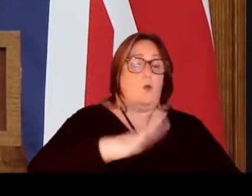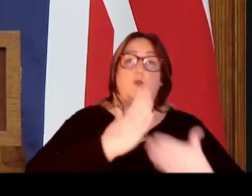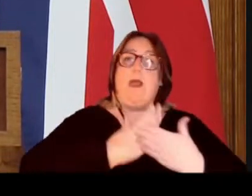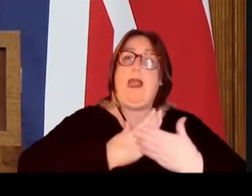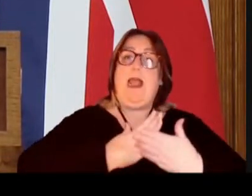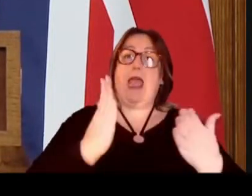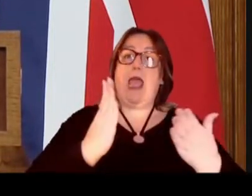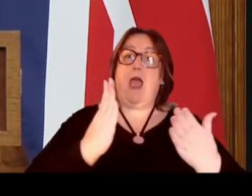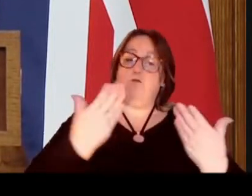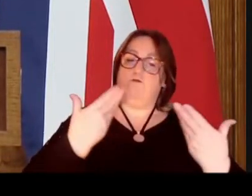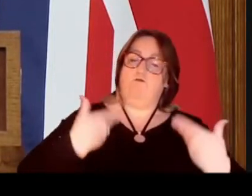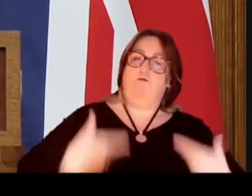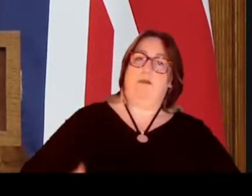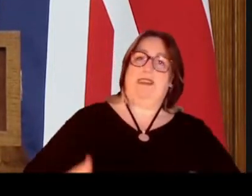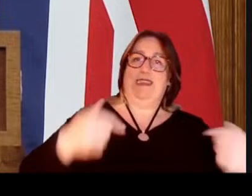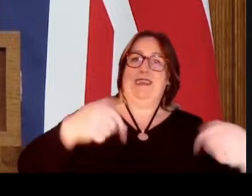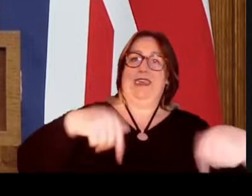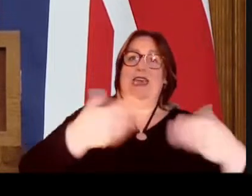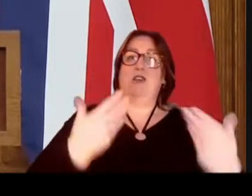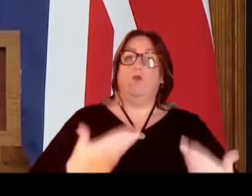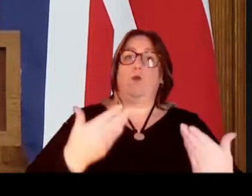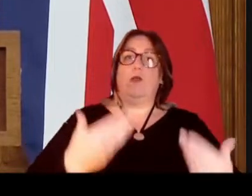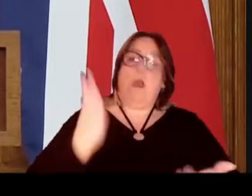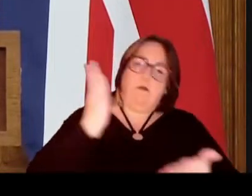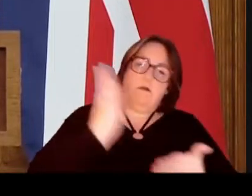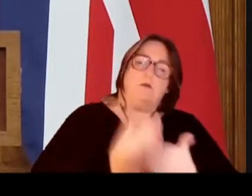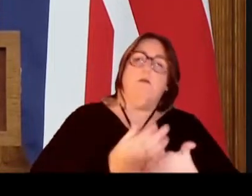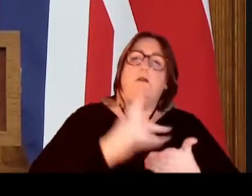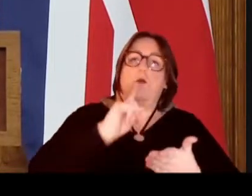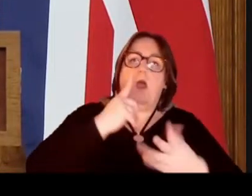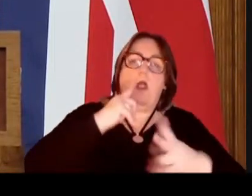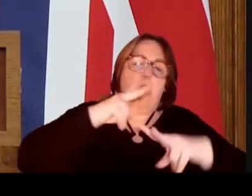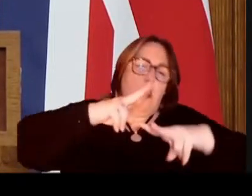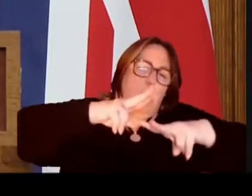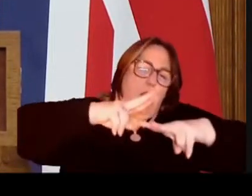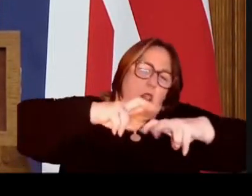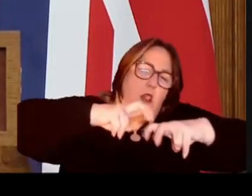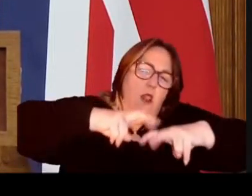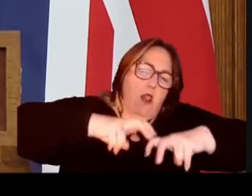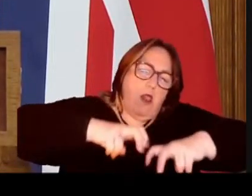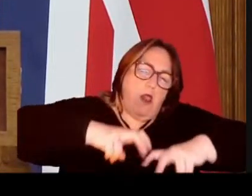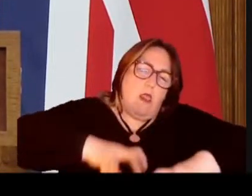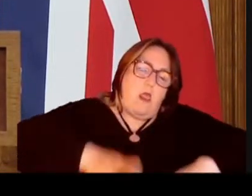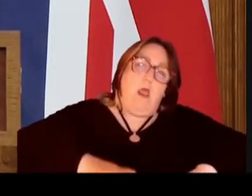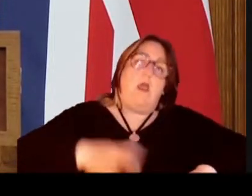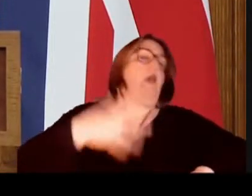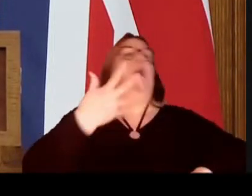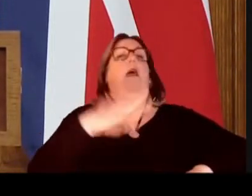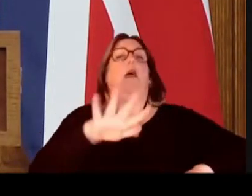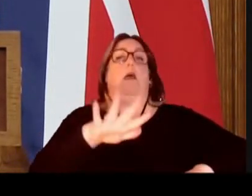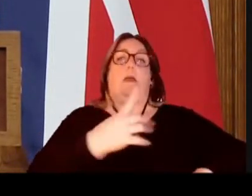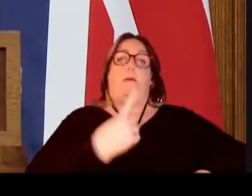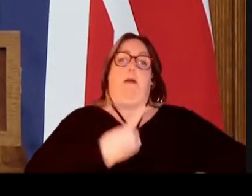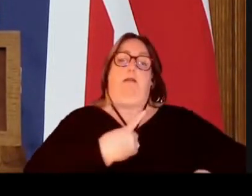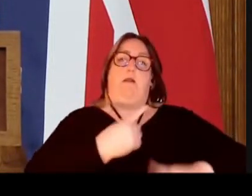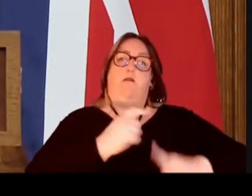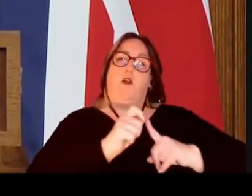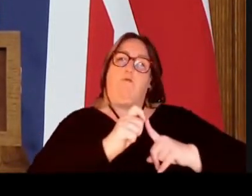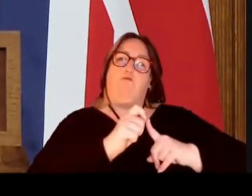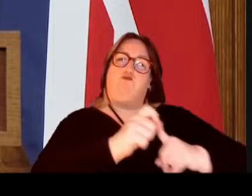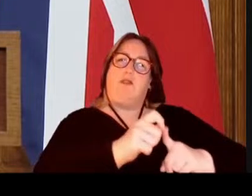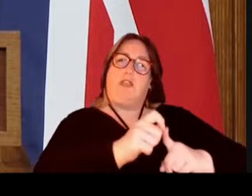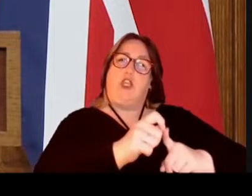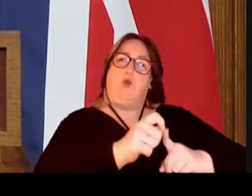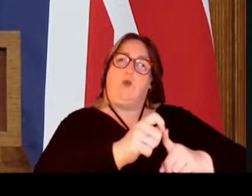no stone unturned. I was the prosecutor who first spotted failures in grooming cases